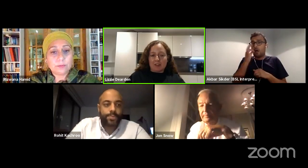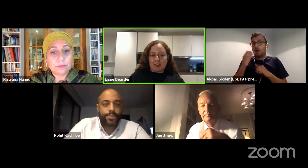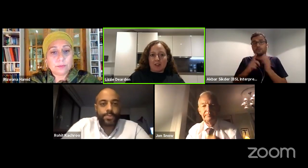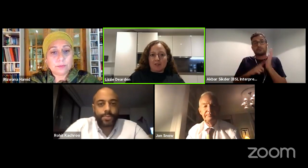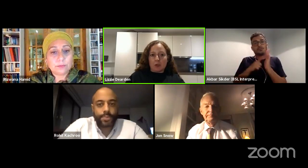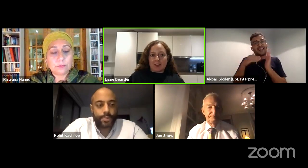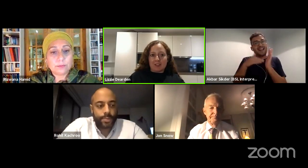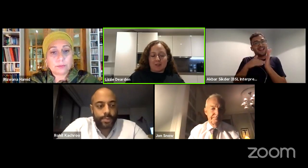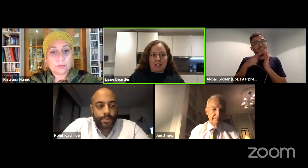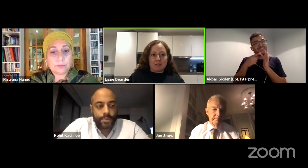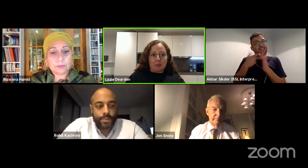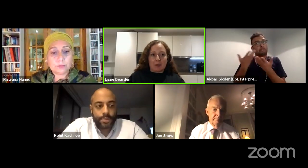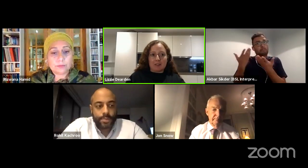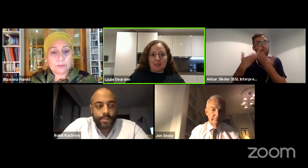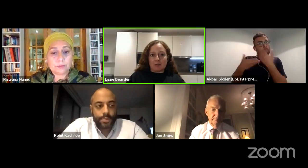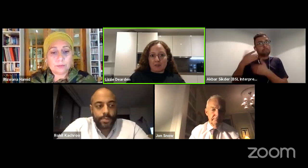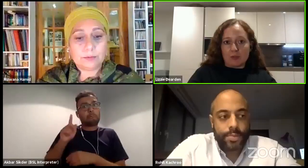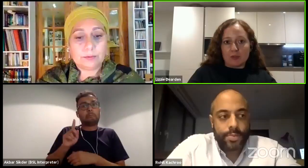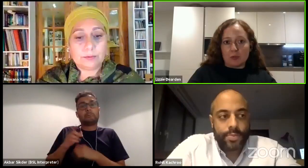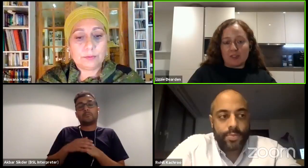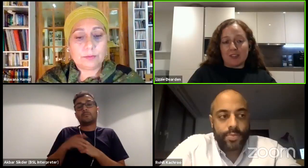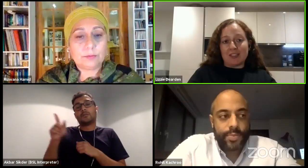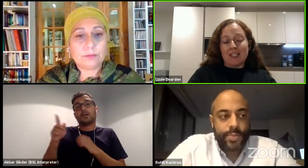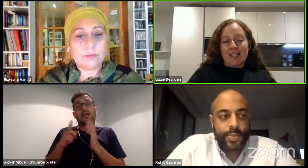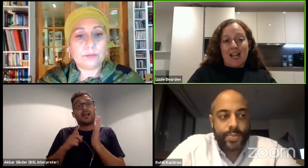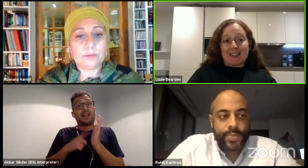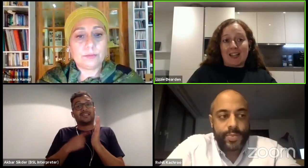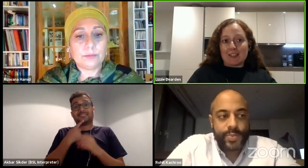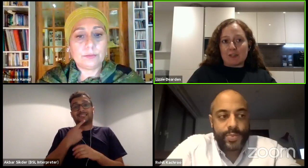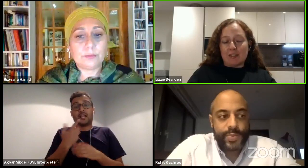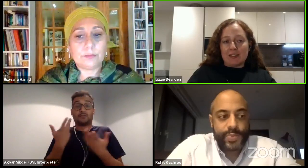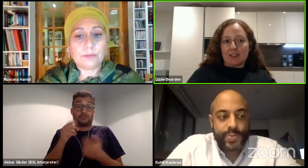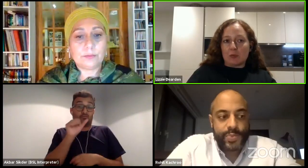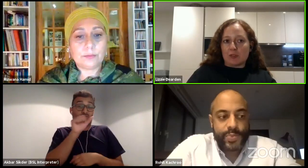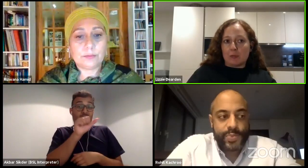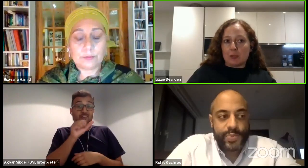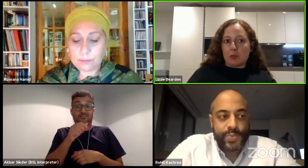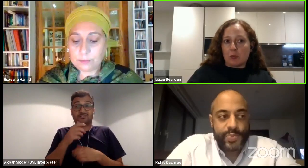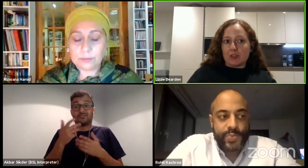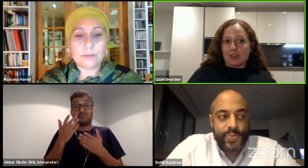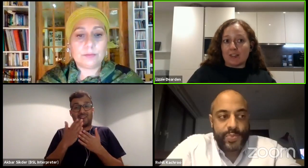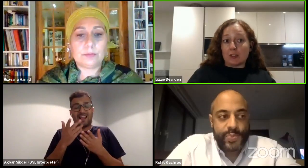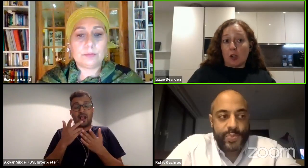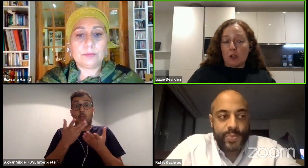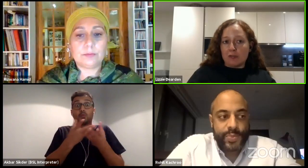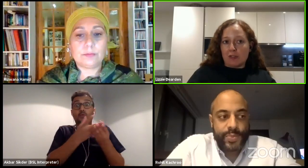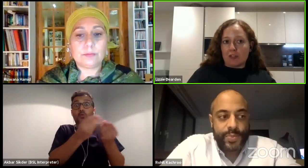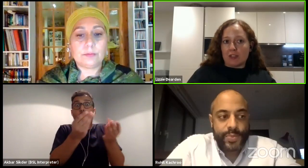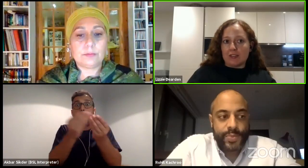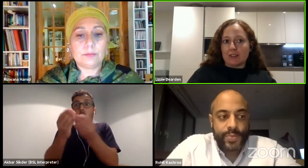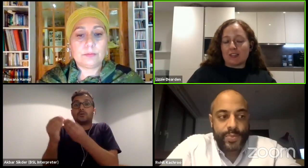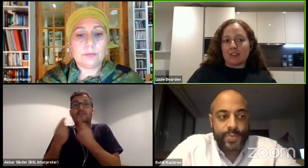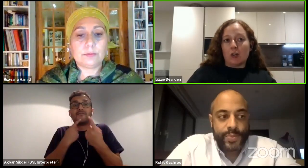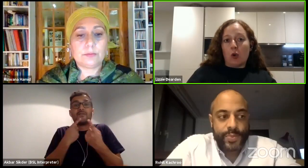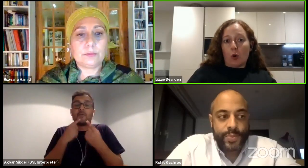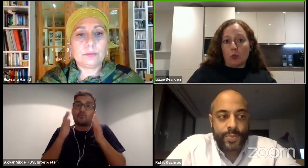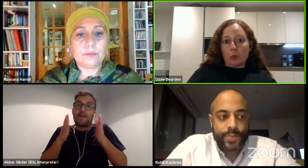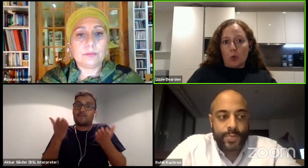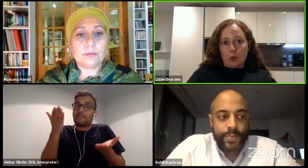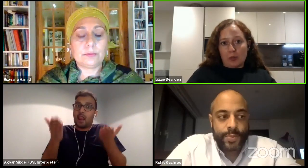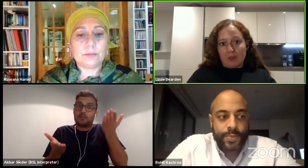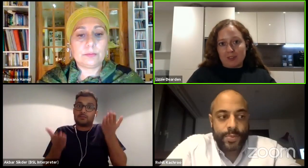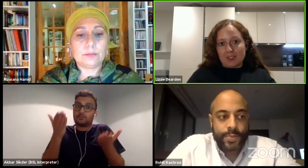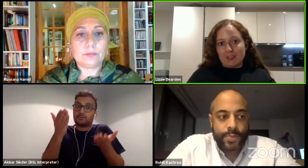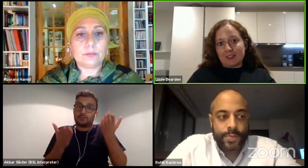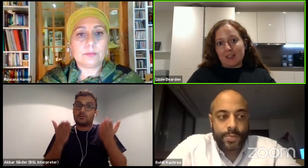complicated picture. Like Rohit says, we have to balance all of those sources. And that has created what some people would say is an over-reliance on